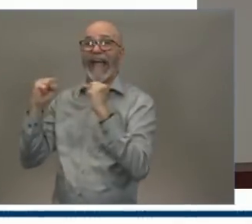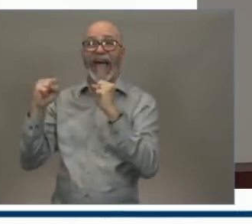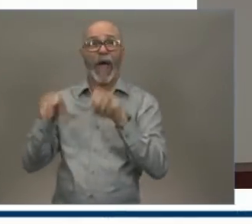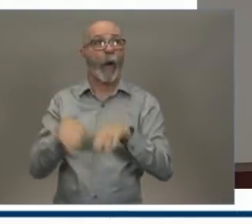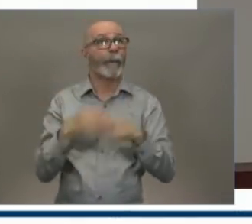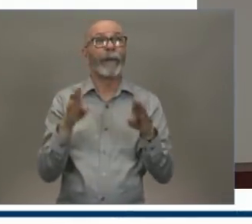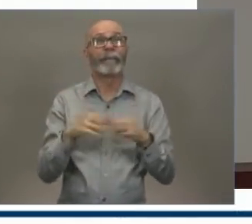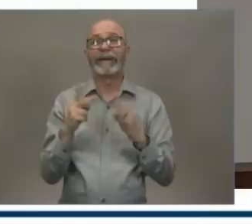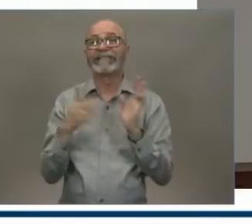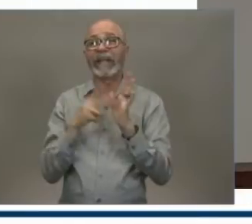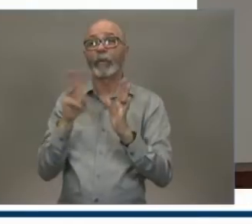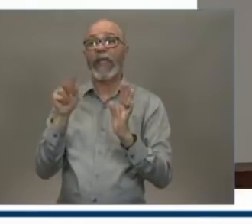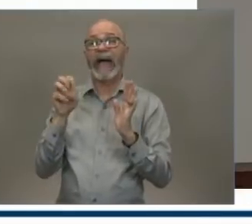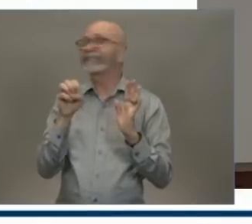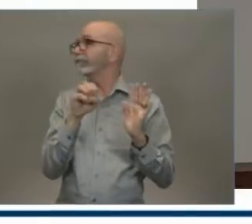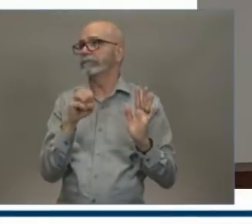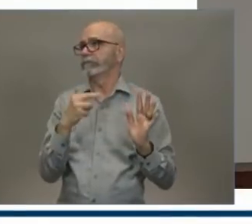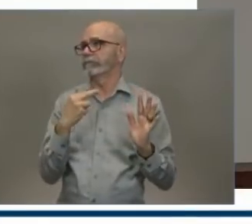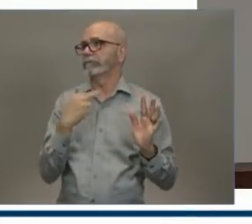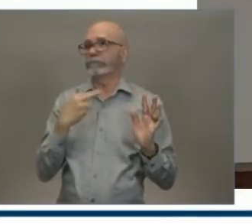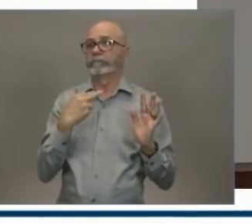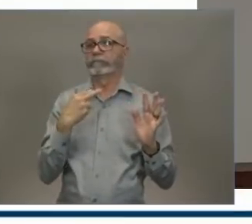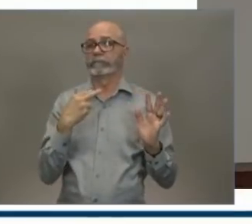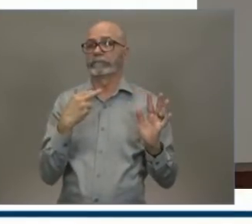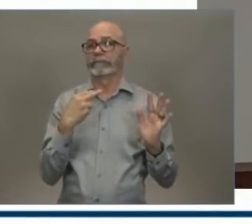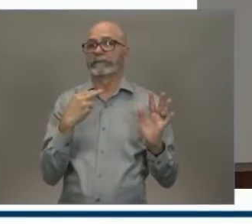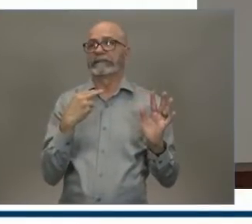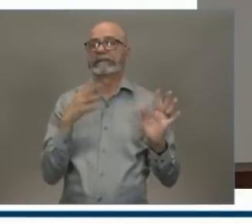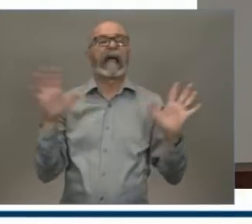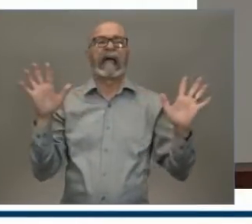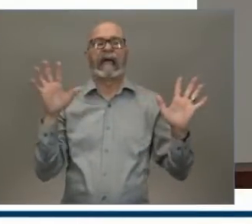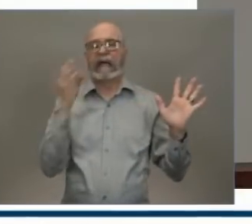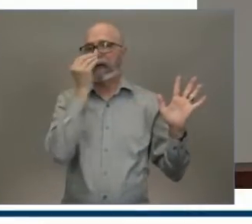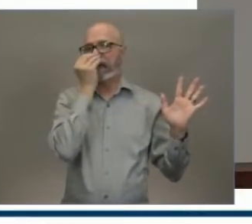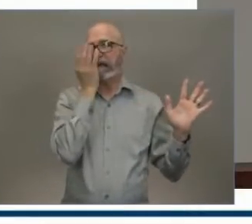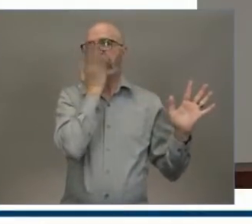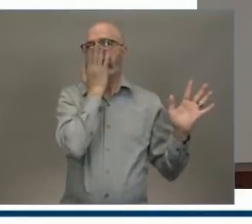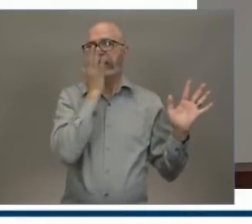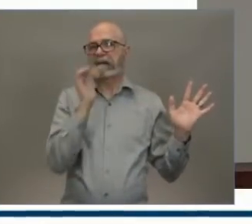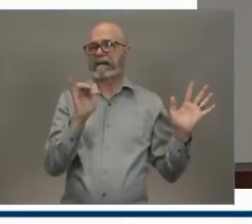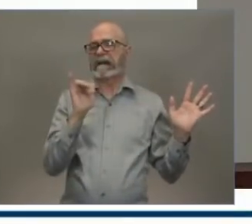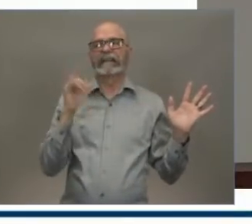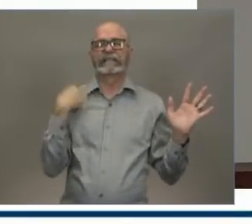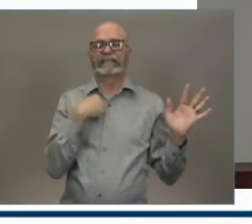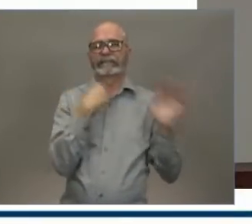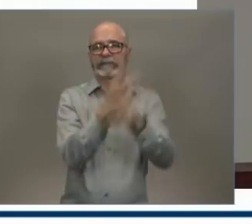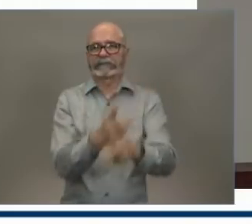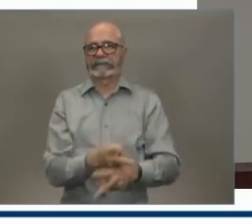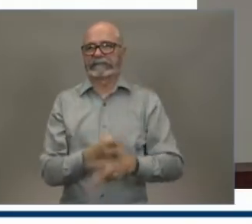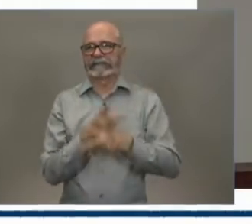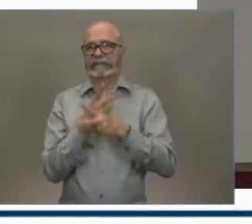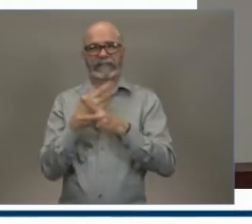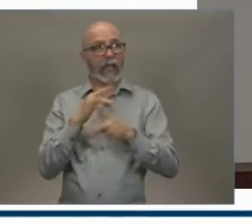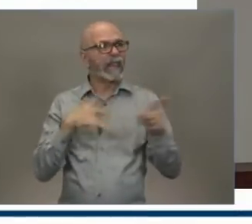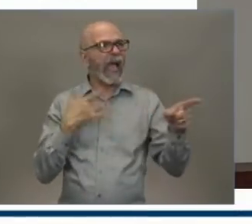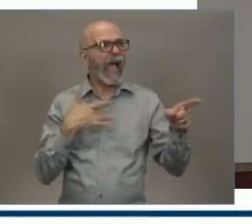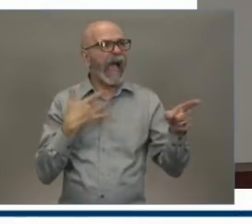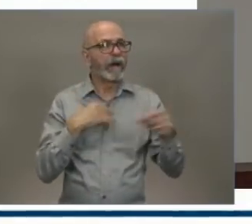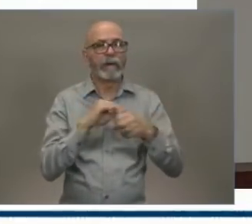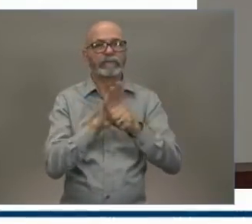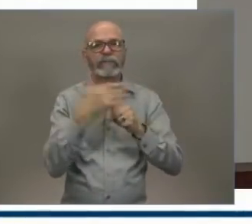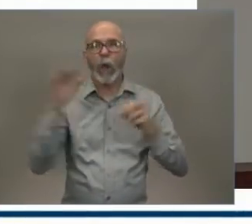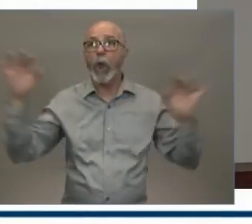be extra cautious because there's a significant amount of COVID activity around us. As I said,